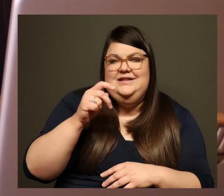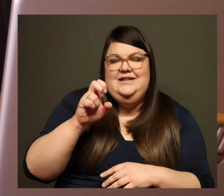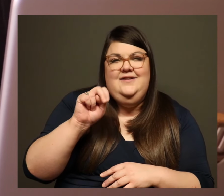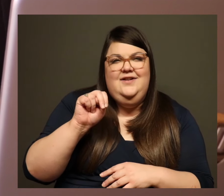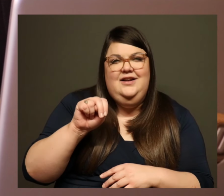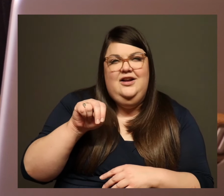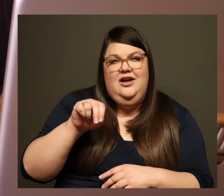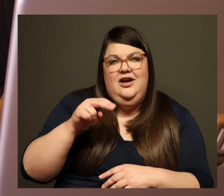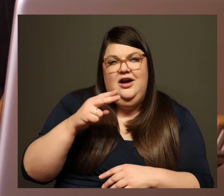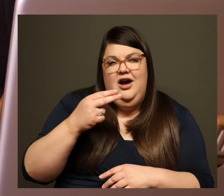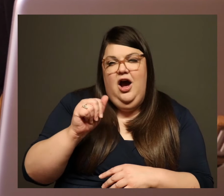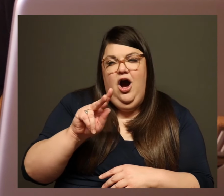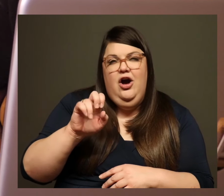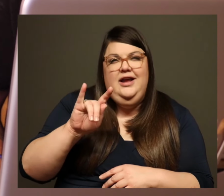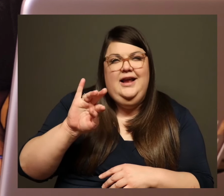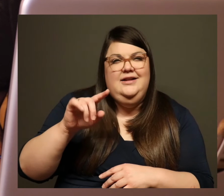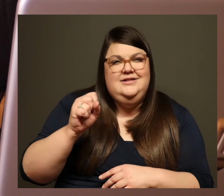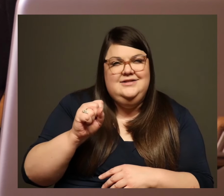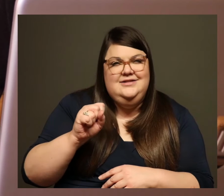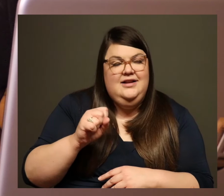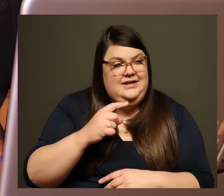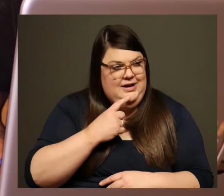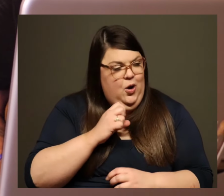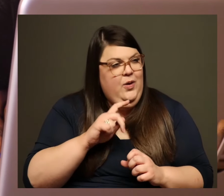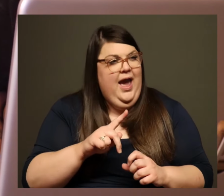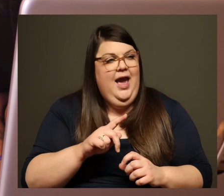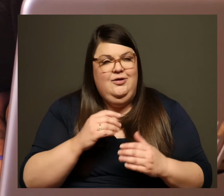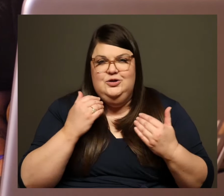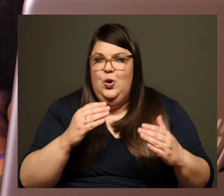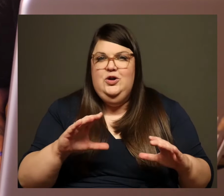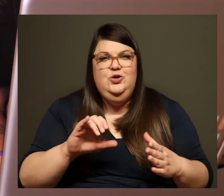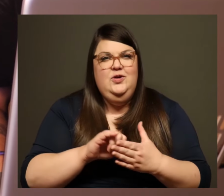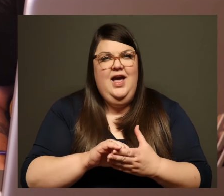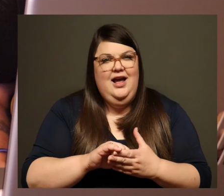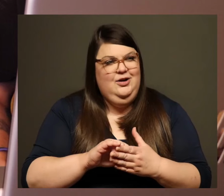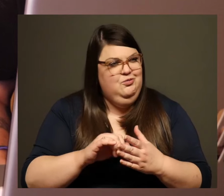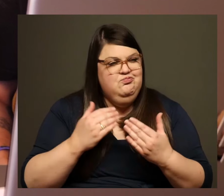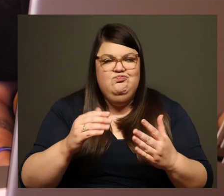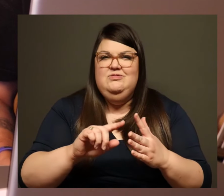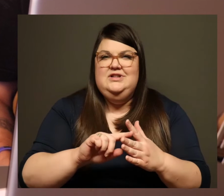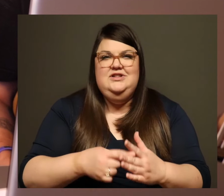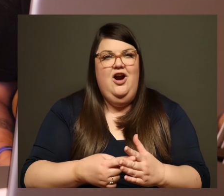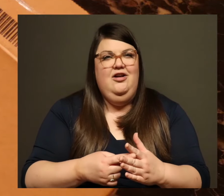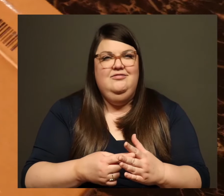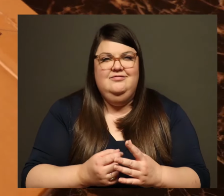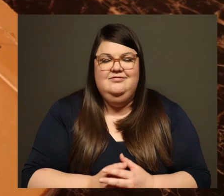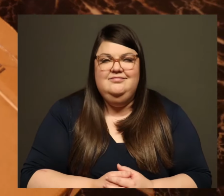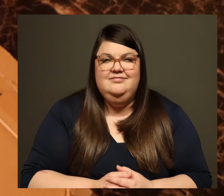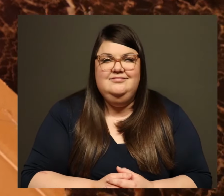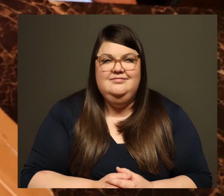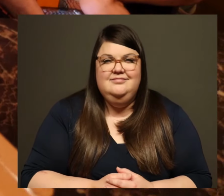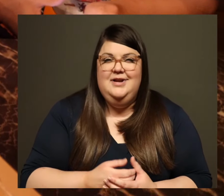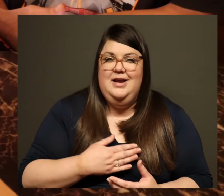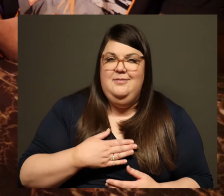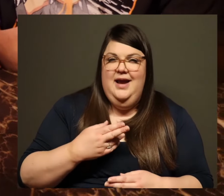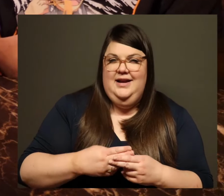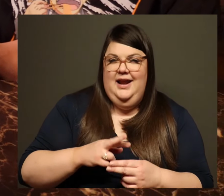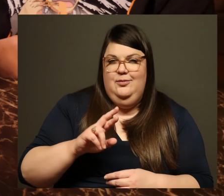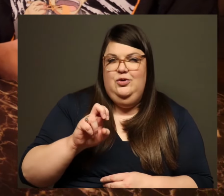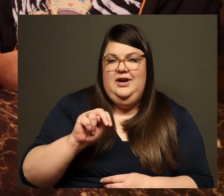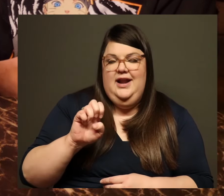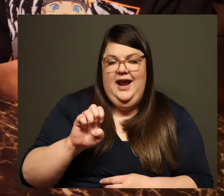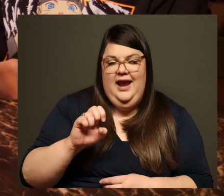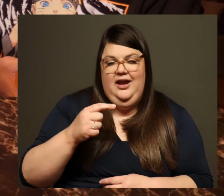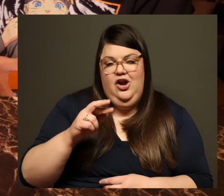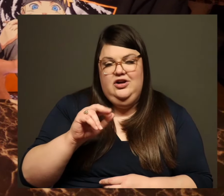And I was like, okay, let's make that happen. Let's see what we got to do. Let's start with square one. My name is Rene Garcia